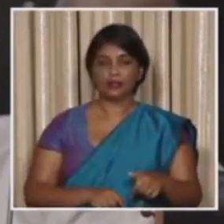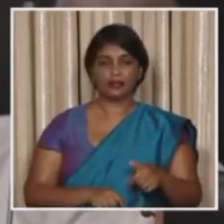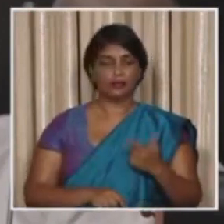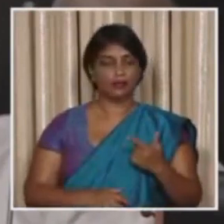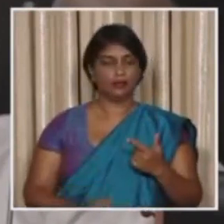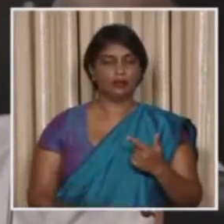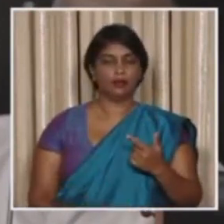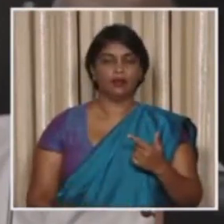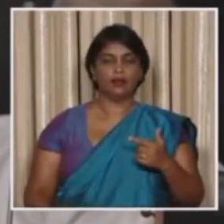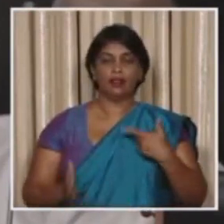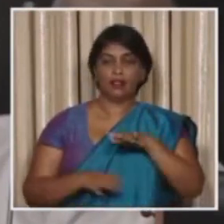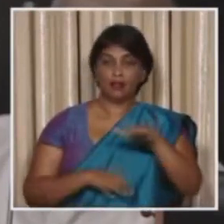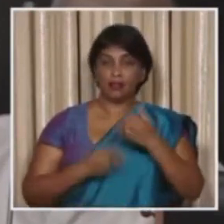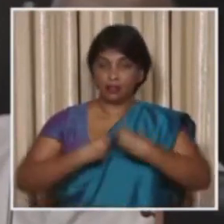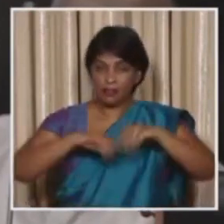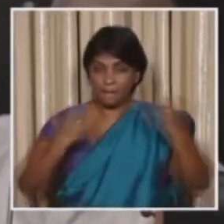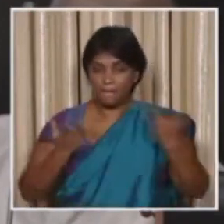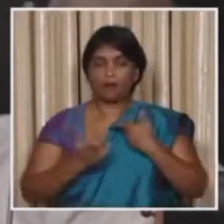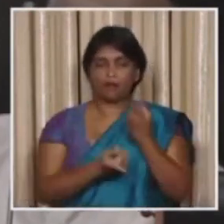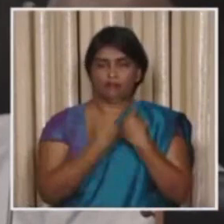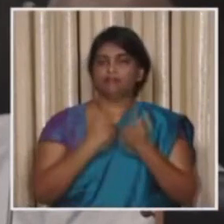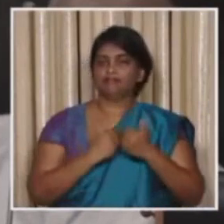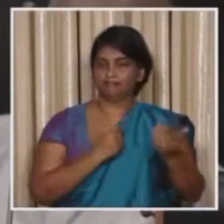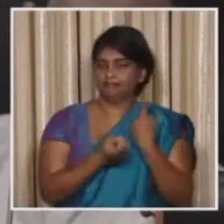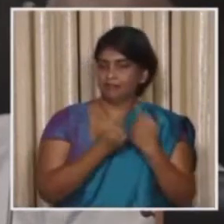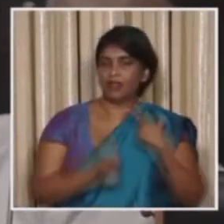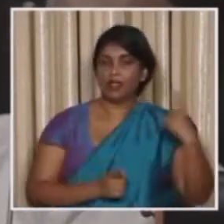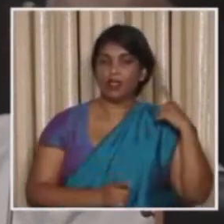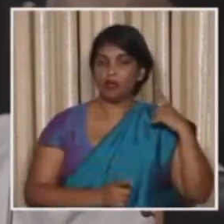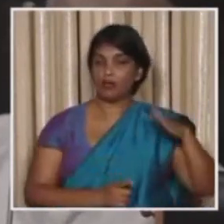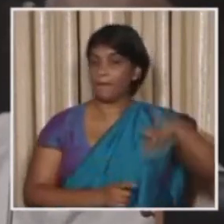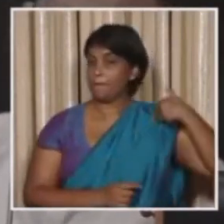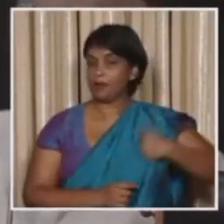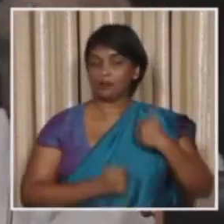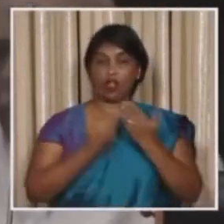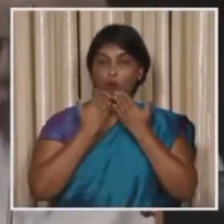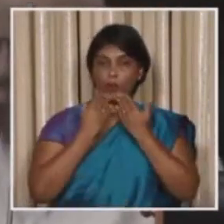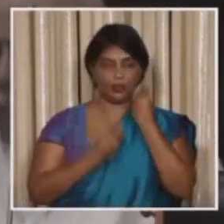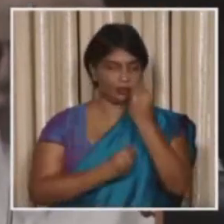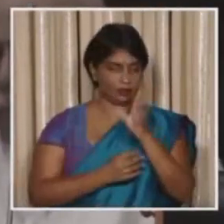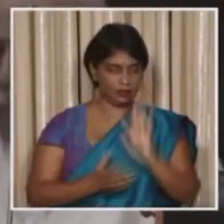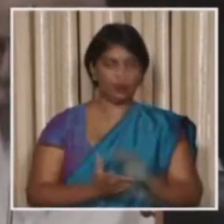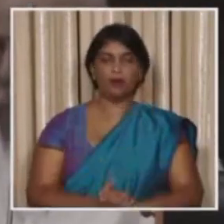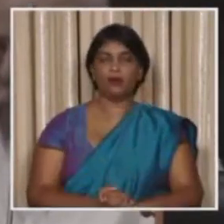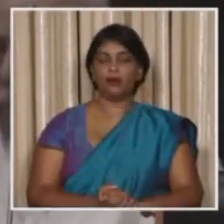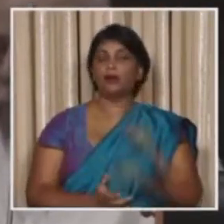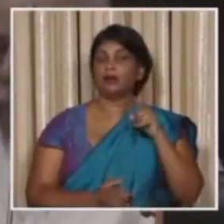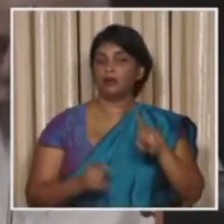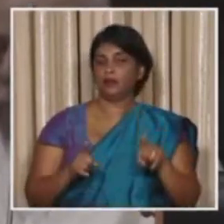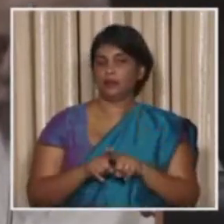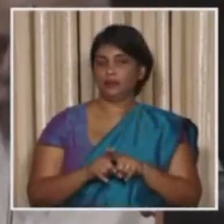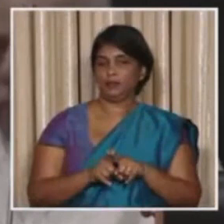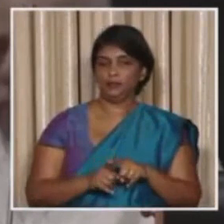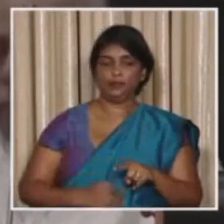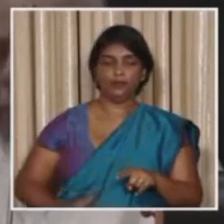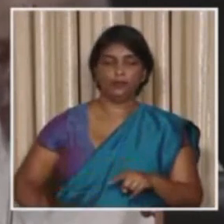this regard on the instructions of the Army Commander to ascertain the possibility of further freeing up of land in the Northern Province.